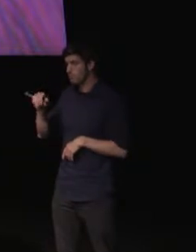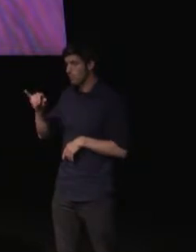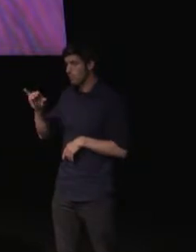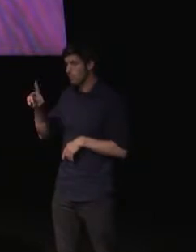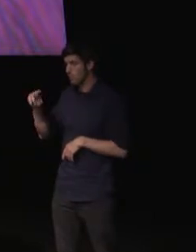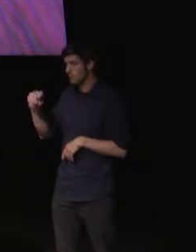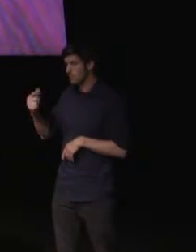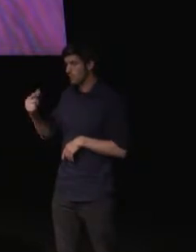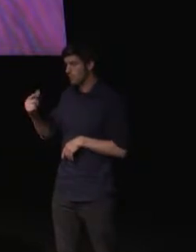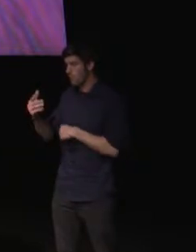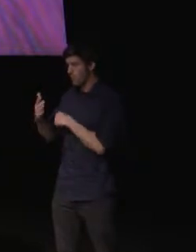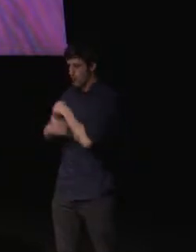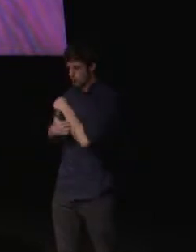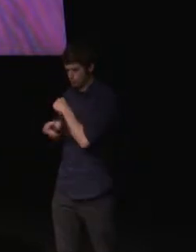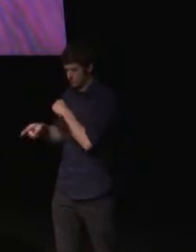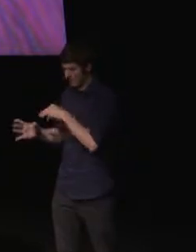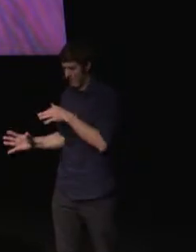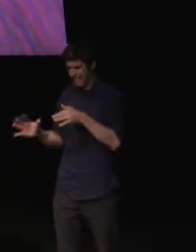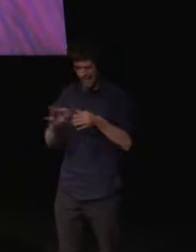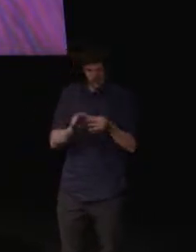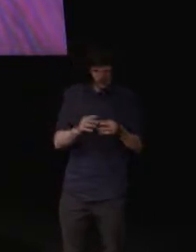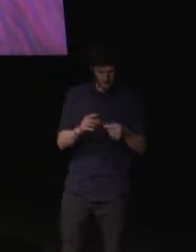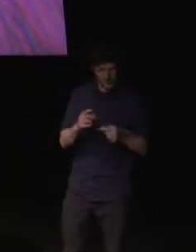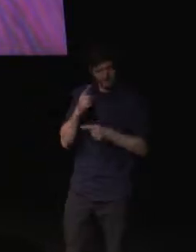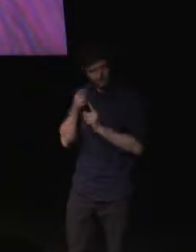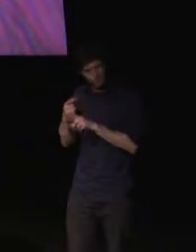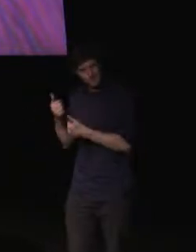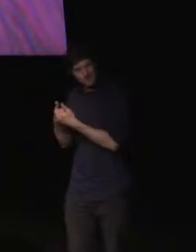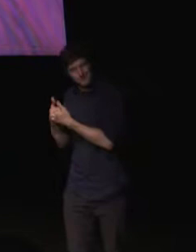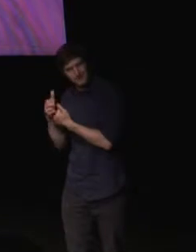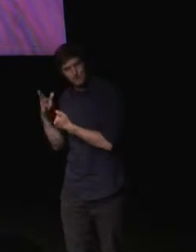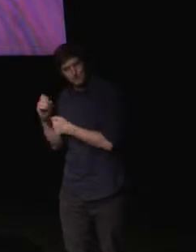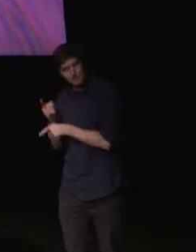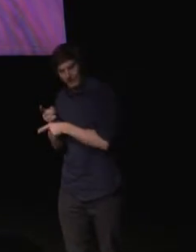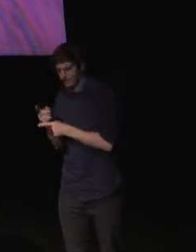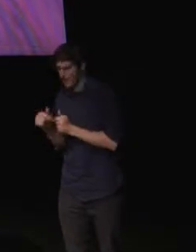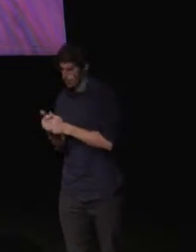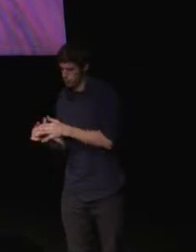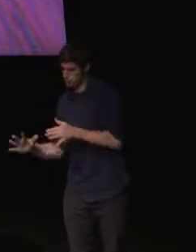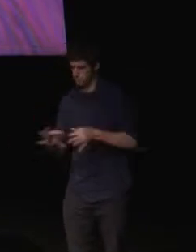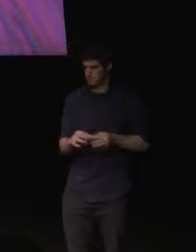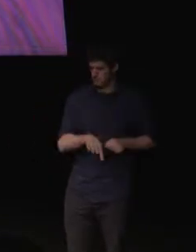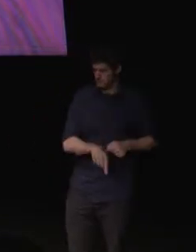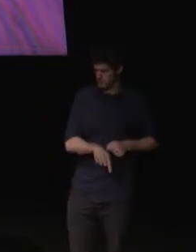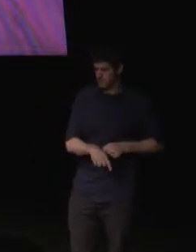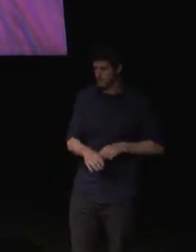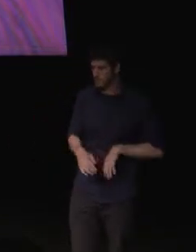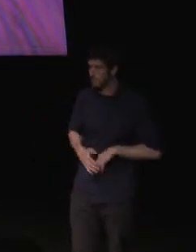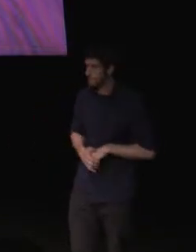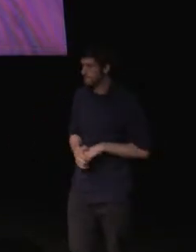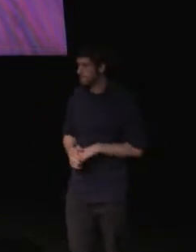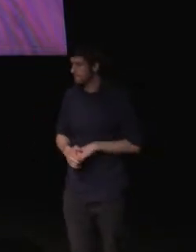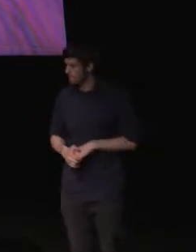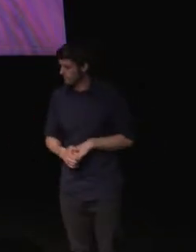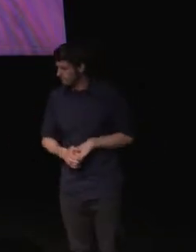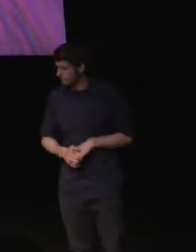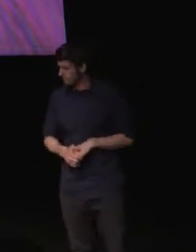N64 or GameCube or whatever. I think it's GameCube, yeah. So I'm always looking at things. My most